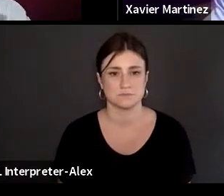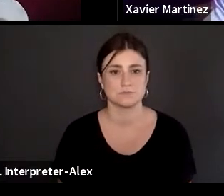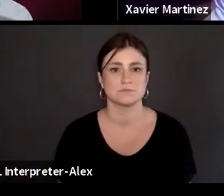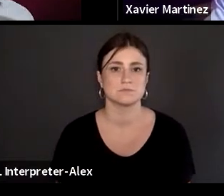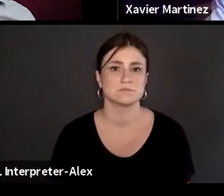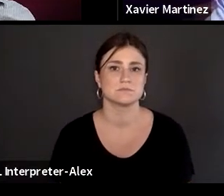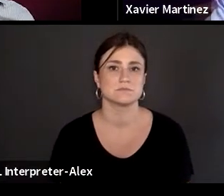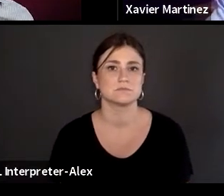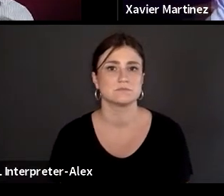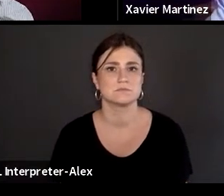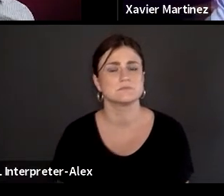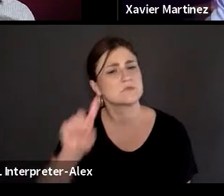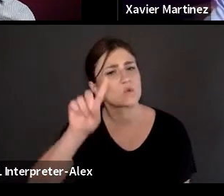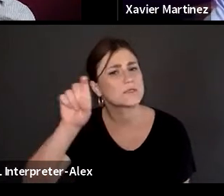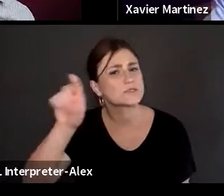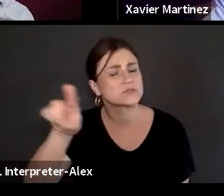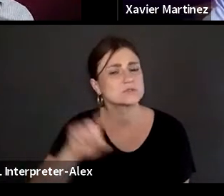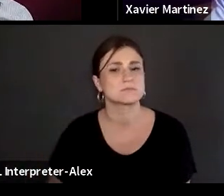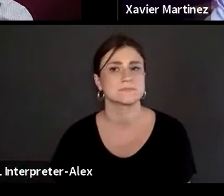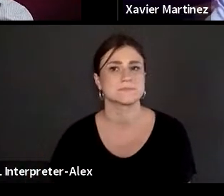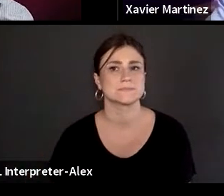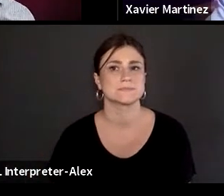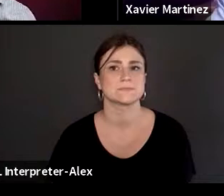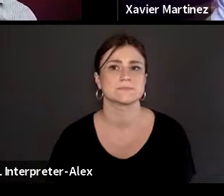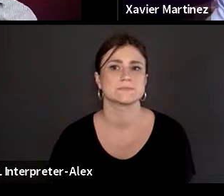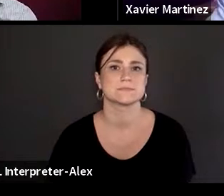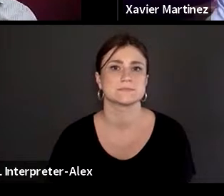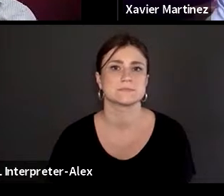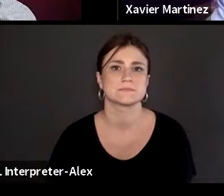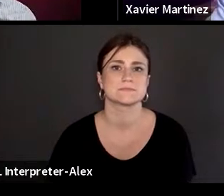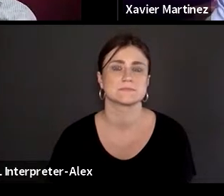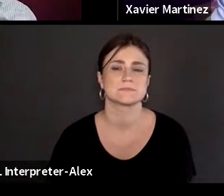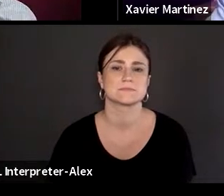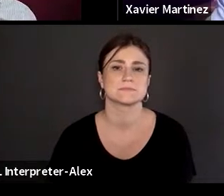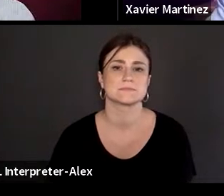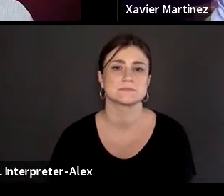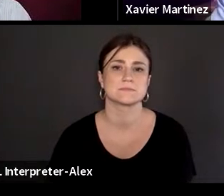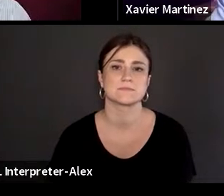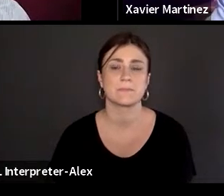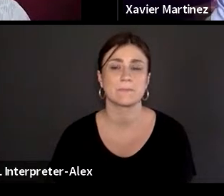May I just ask a quick question? When I do roll call, I do need to